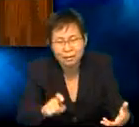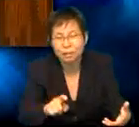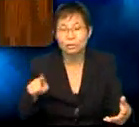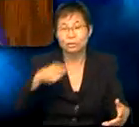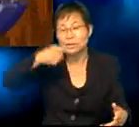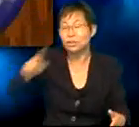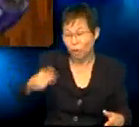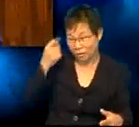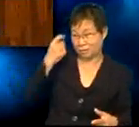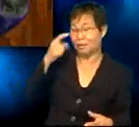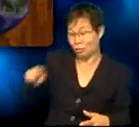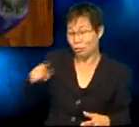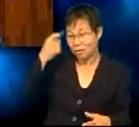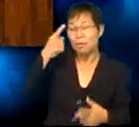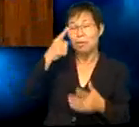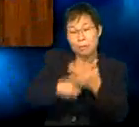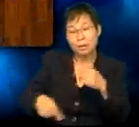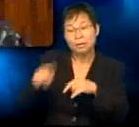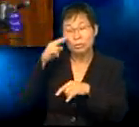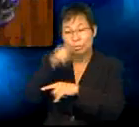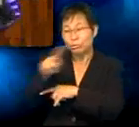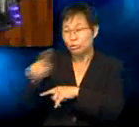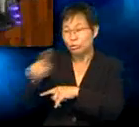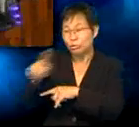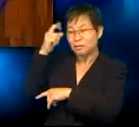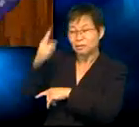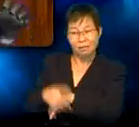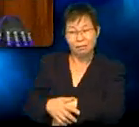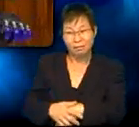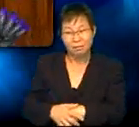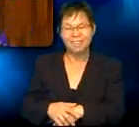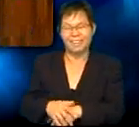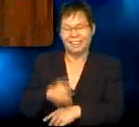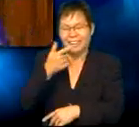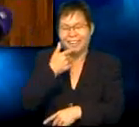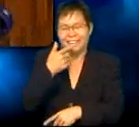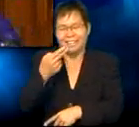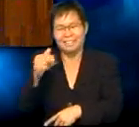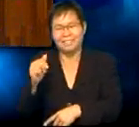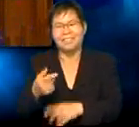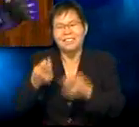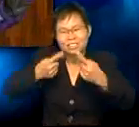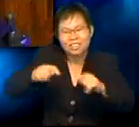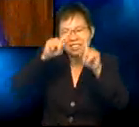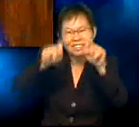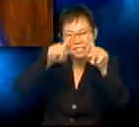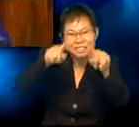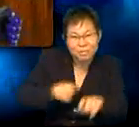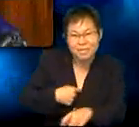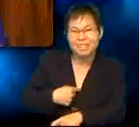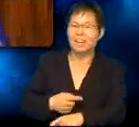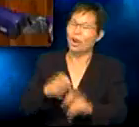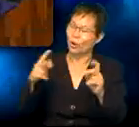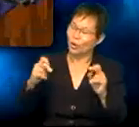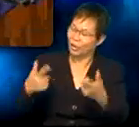You said you understand, but it looks like you don't understand. Okay, trying to test me, huh?